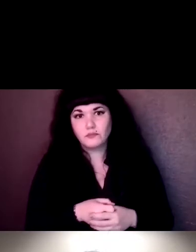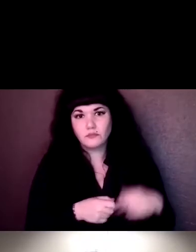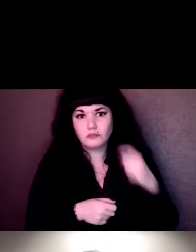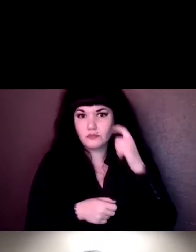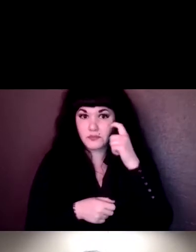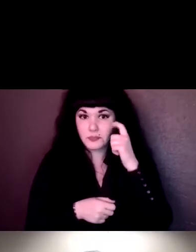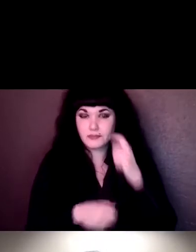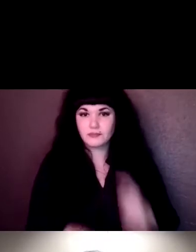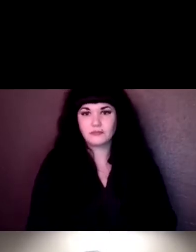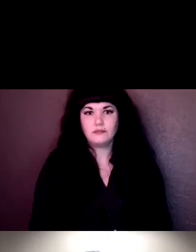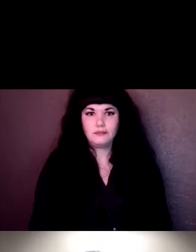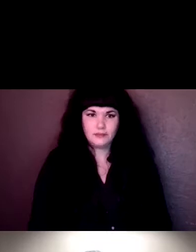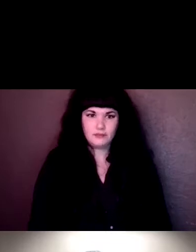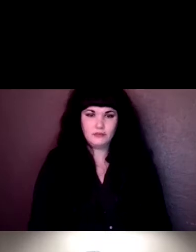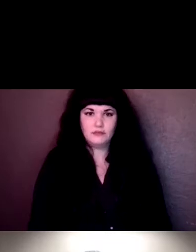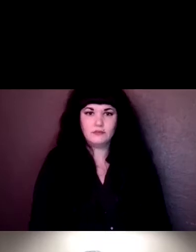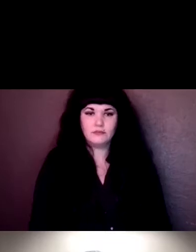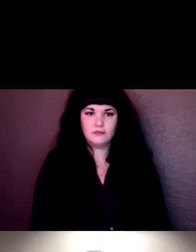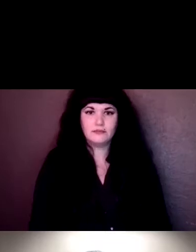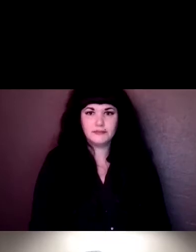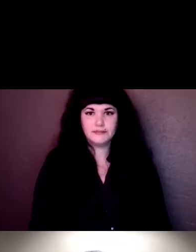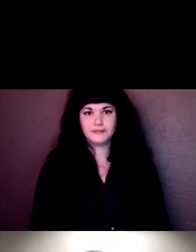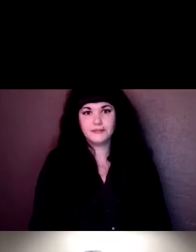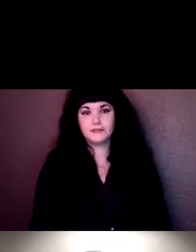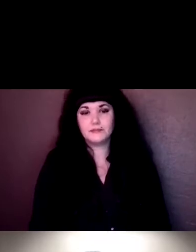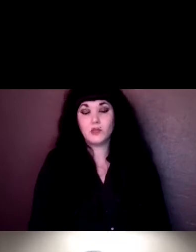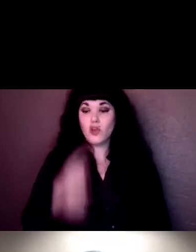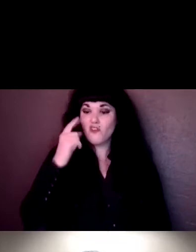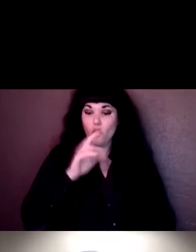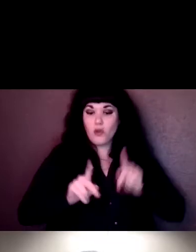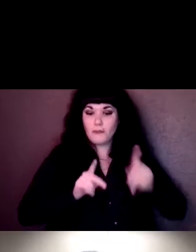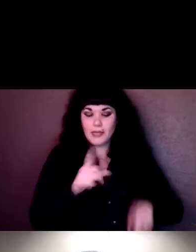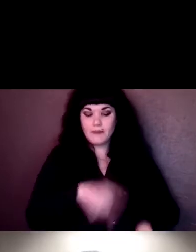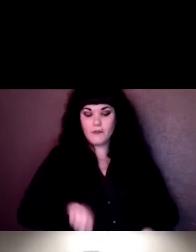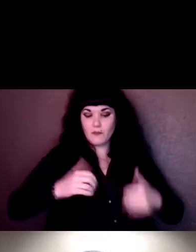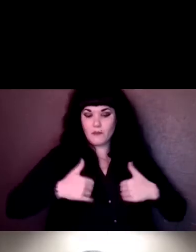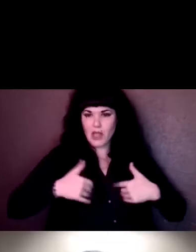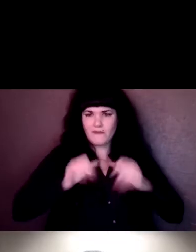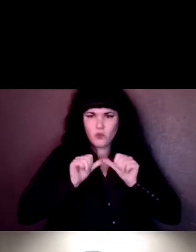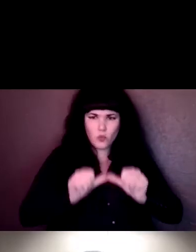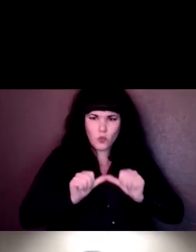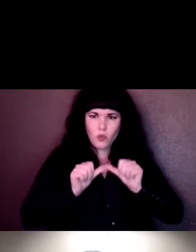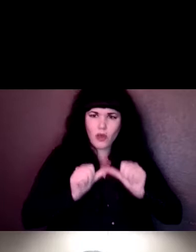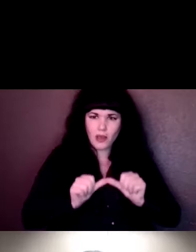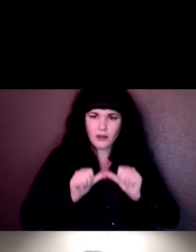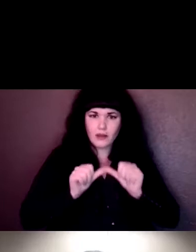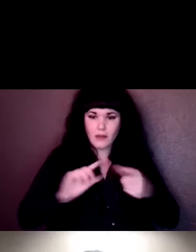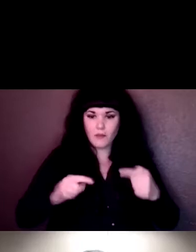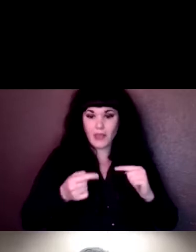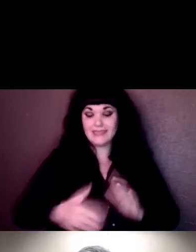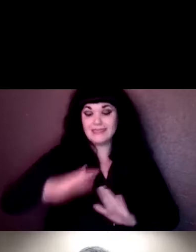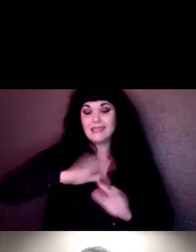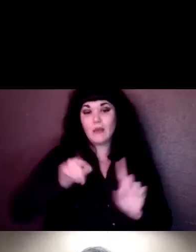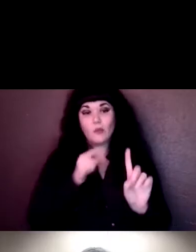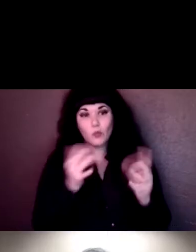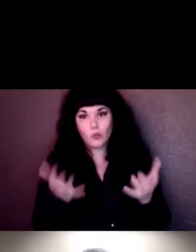So when it comes to people with chronic pain, our goal is, number one, to reduce that pain. And of course, you